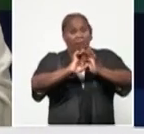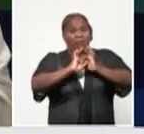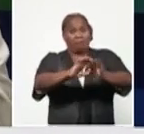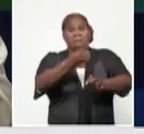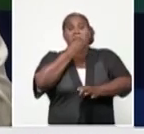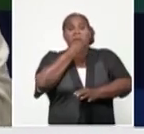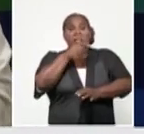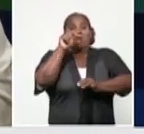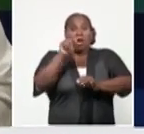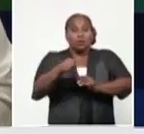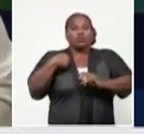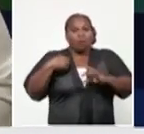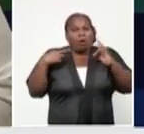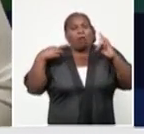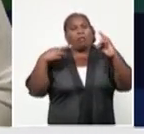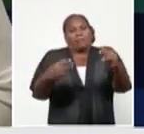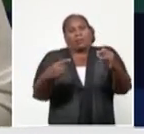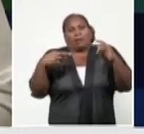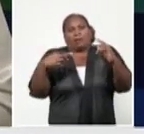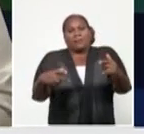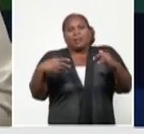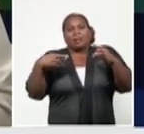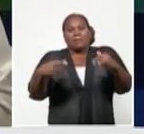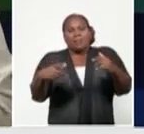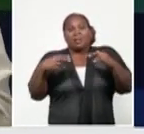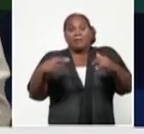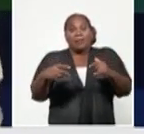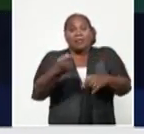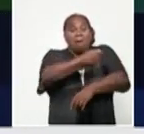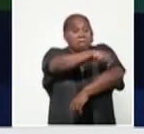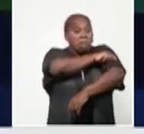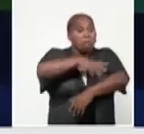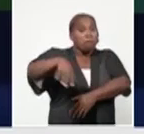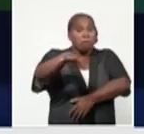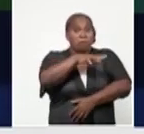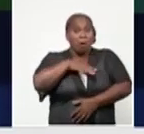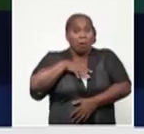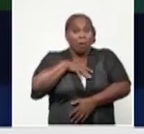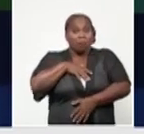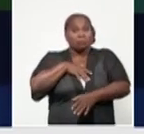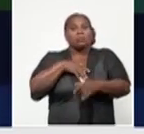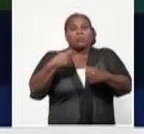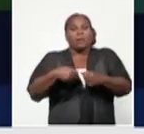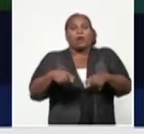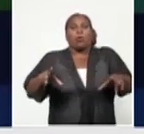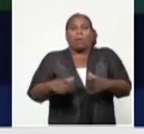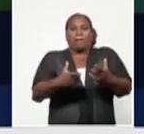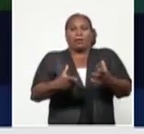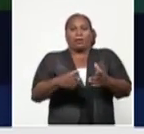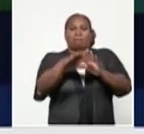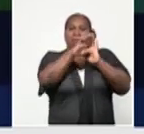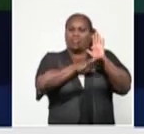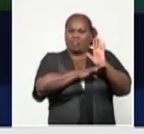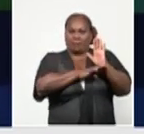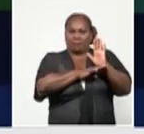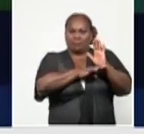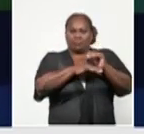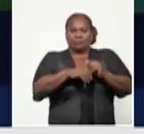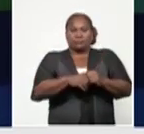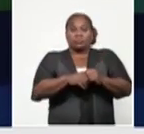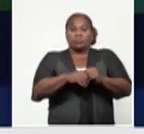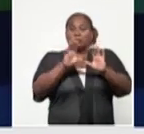This is why we reiterate the importance of adhering to all the measures in order to effectively control this pandemic.